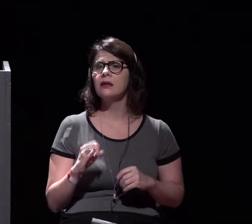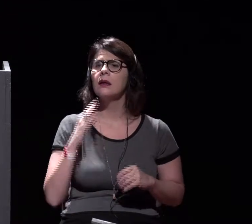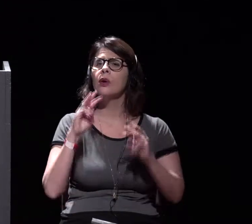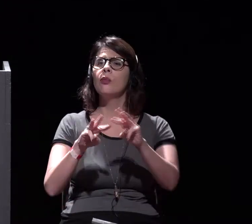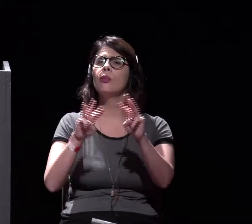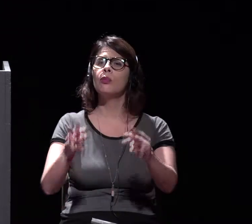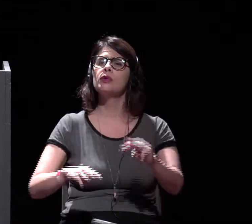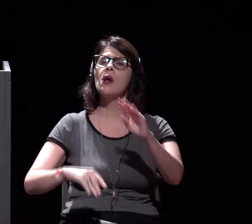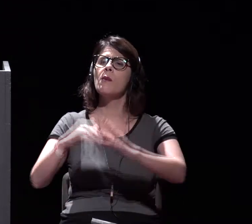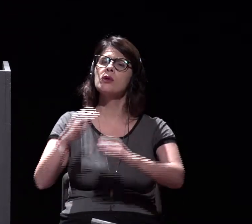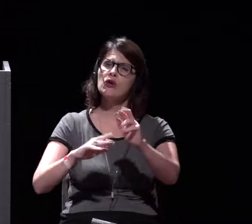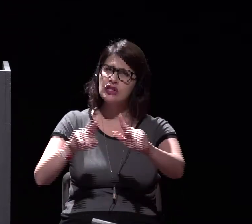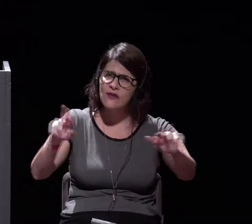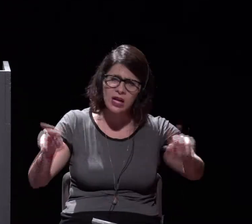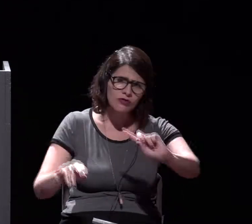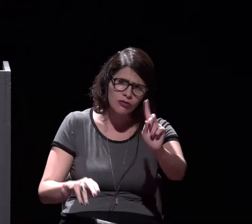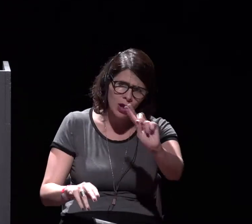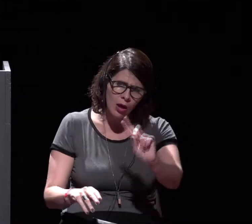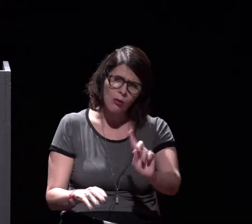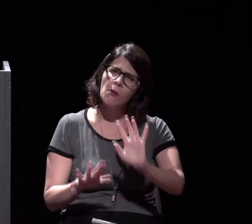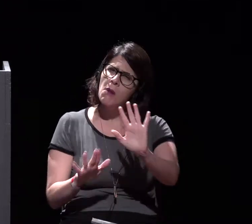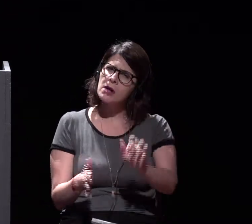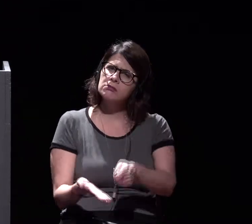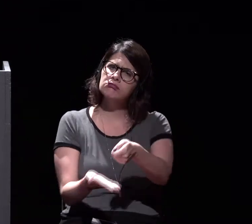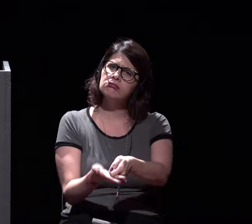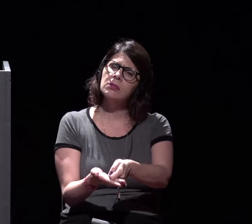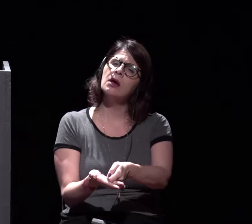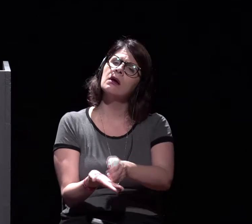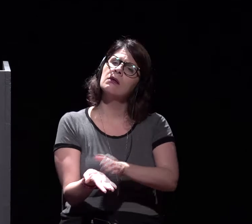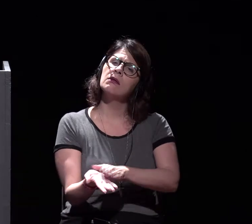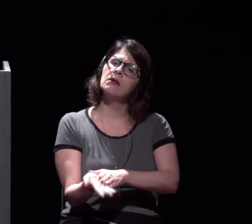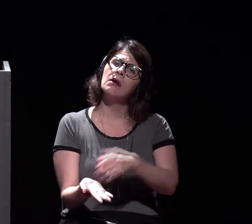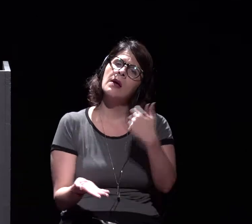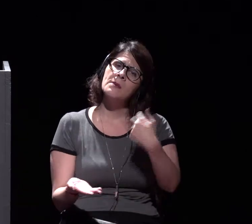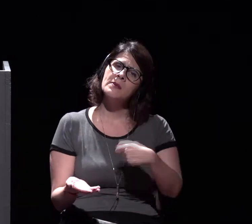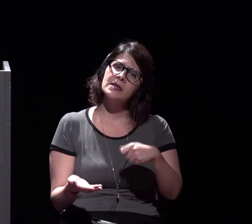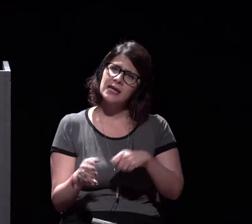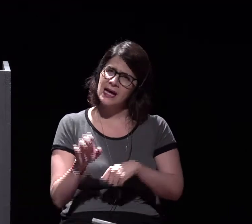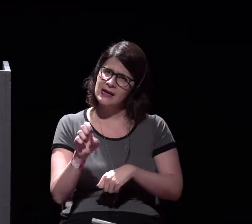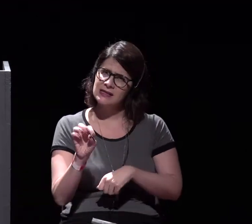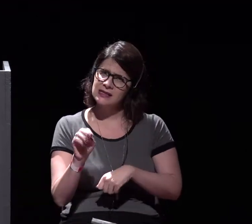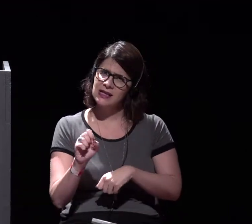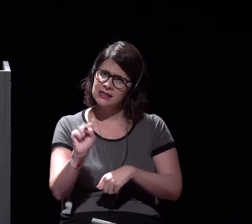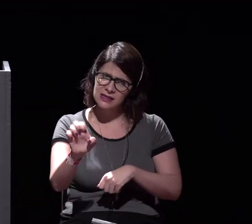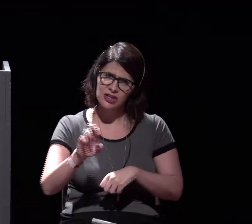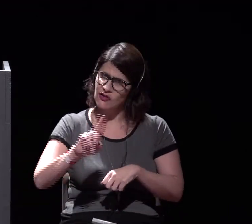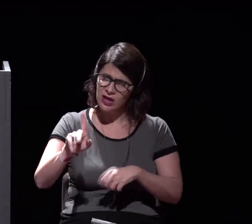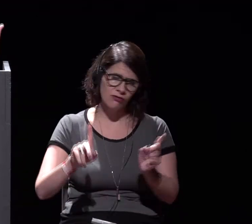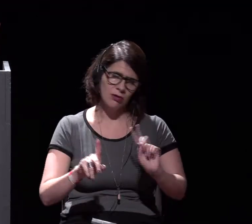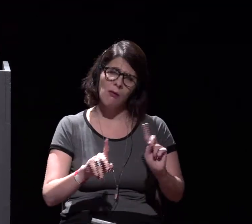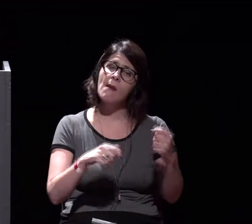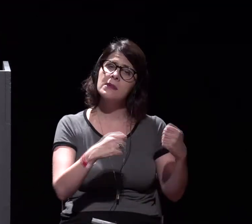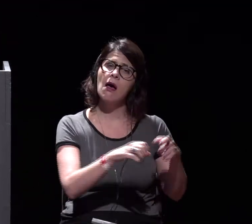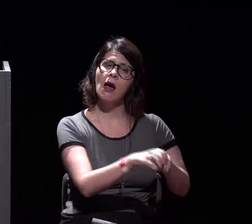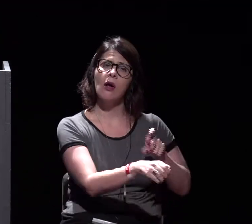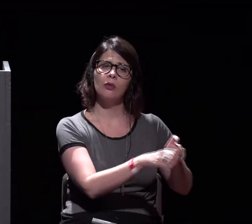different aestheses, but actually different models of autonomy. And for that, I'm going to draw from what Odalise Priosti called the